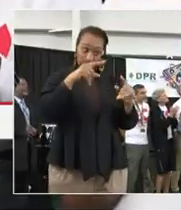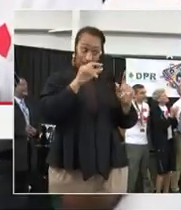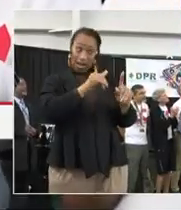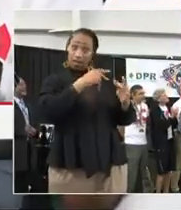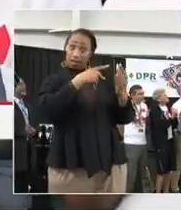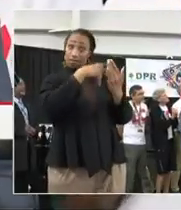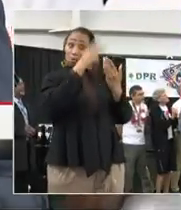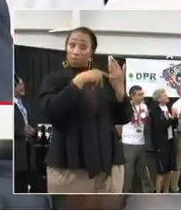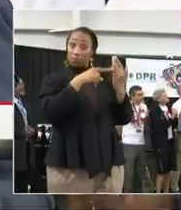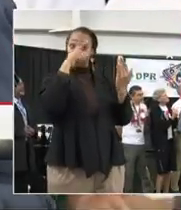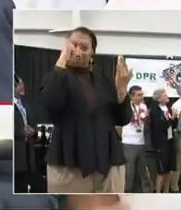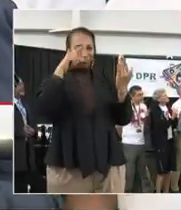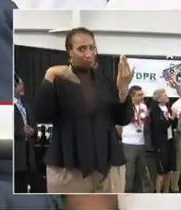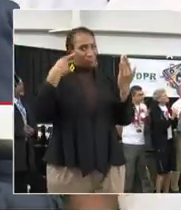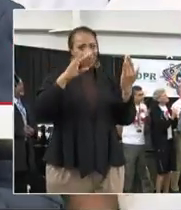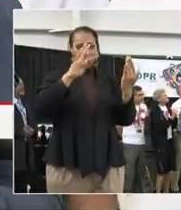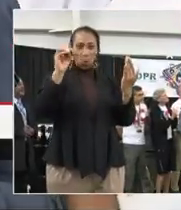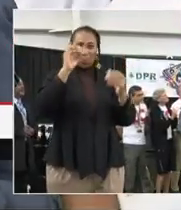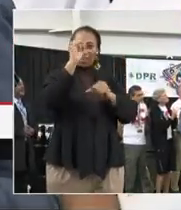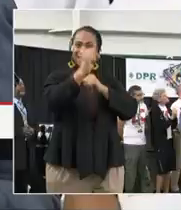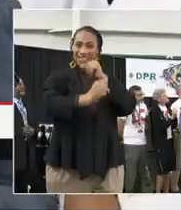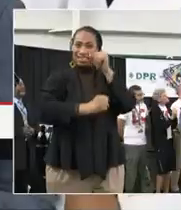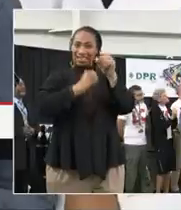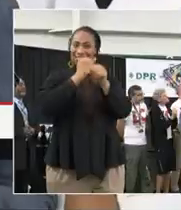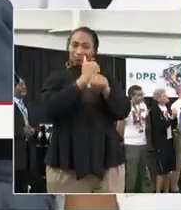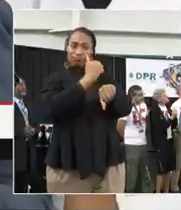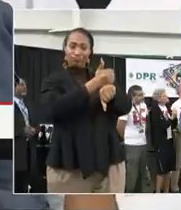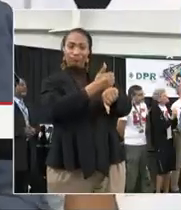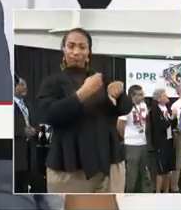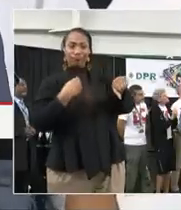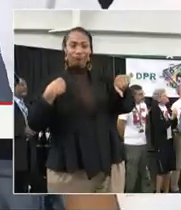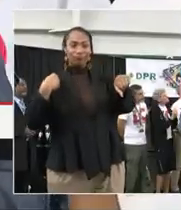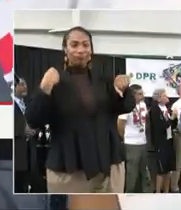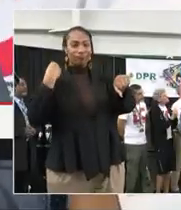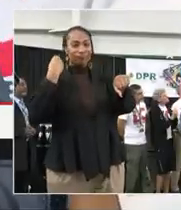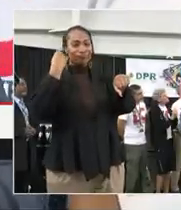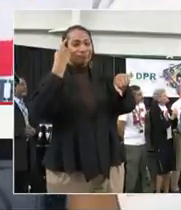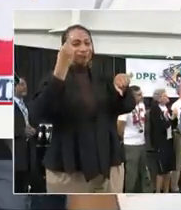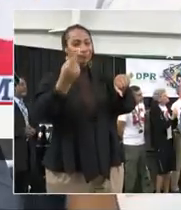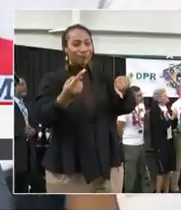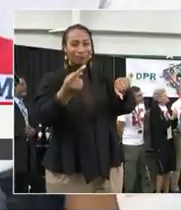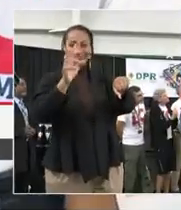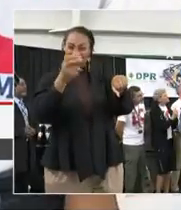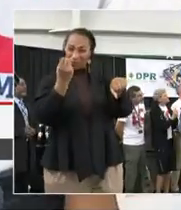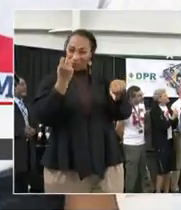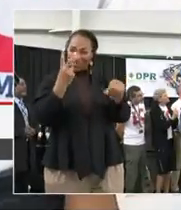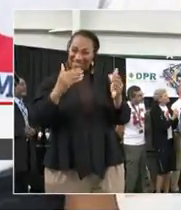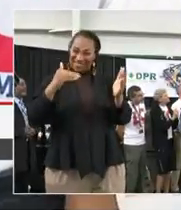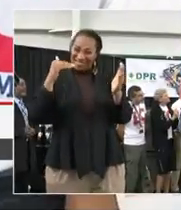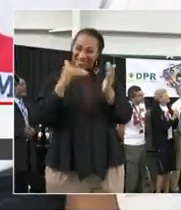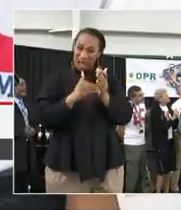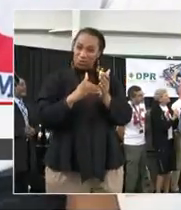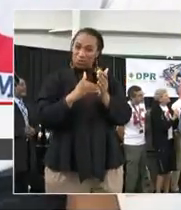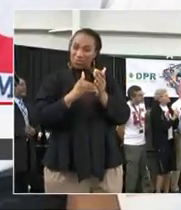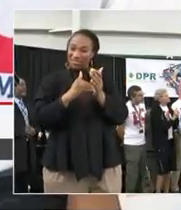you, 12,000 kids are gonna go to summer camp at